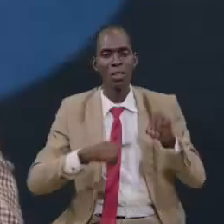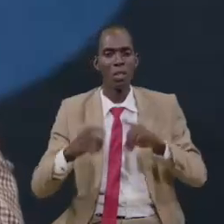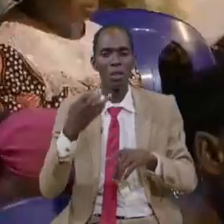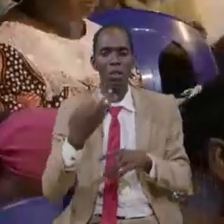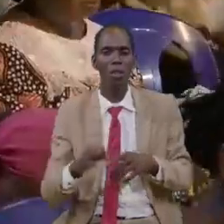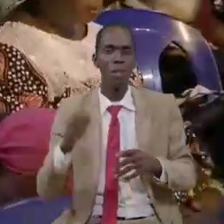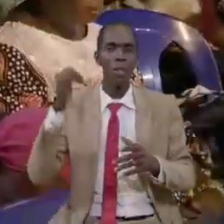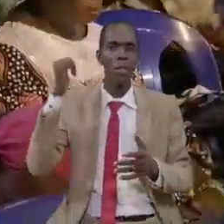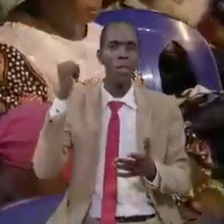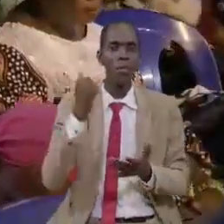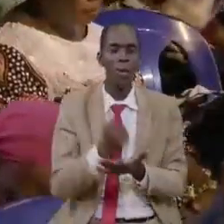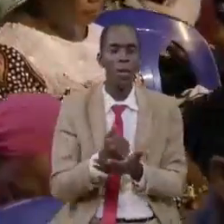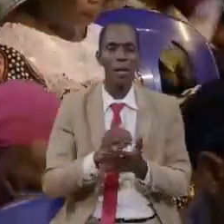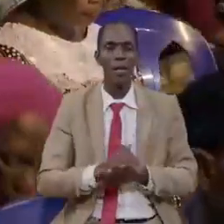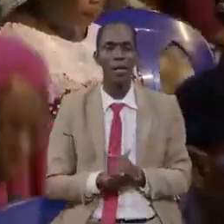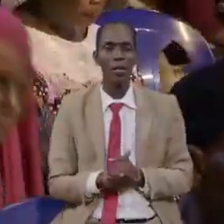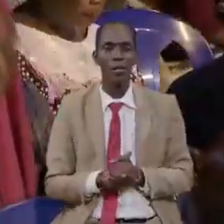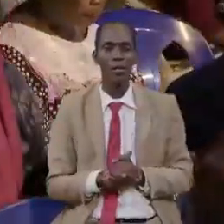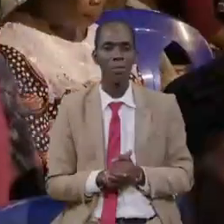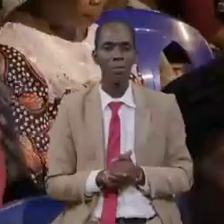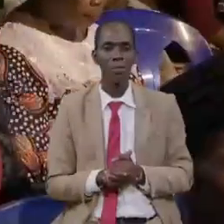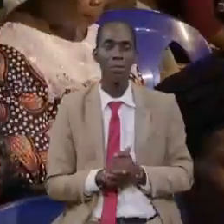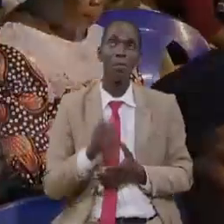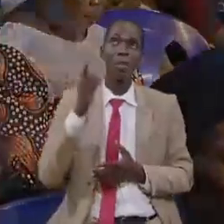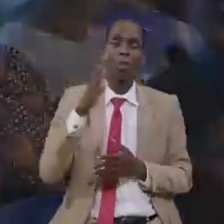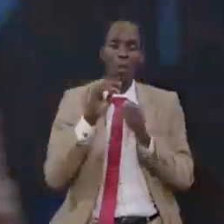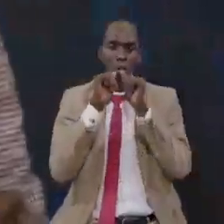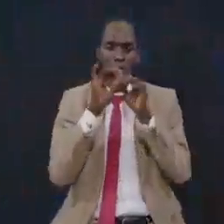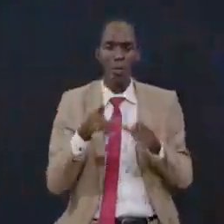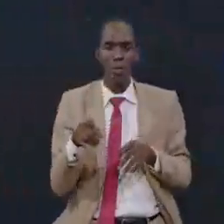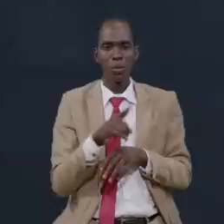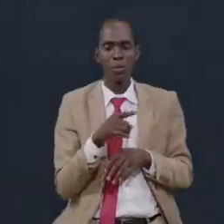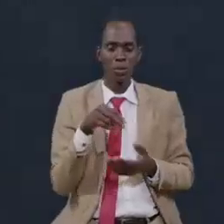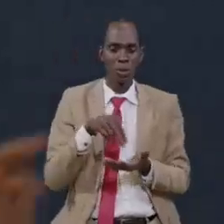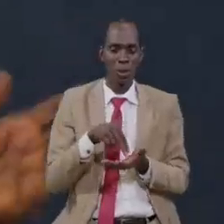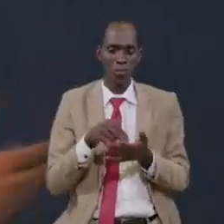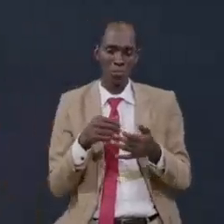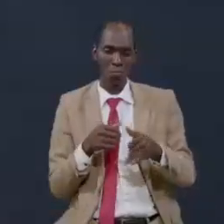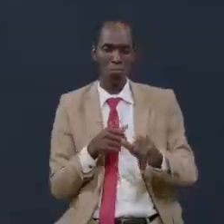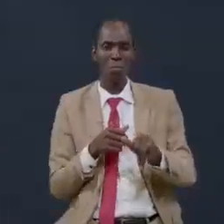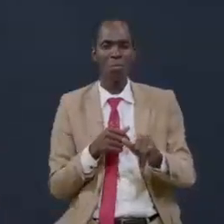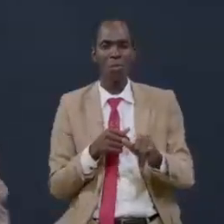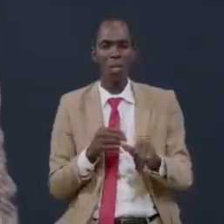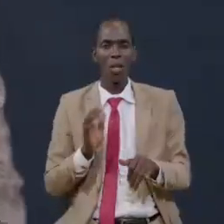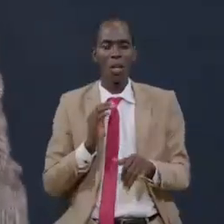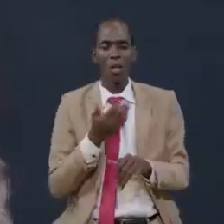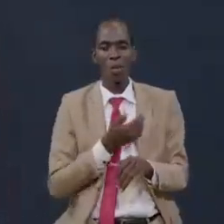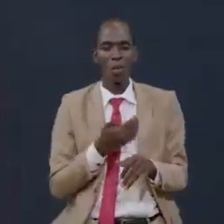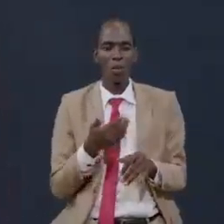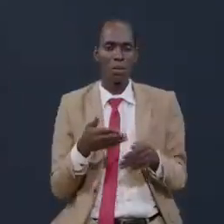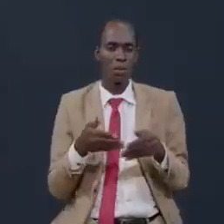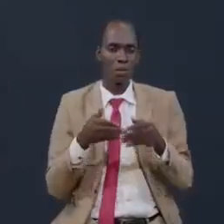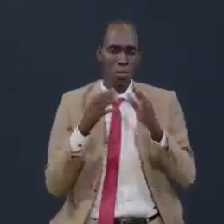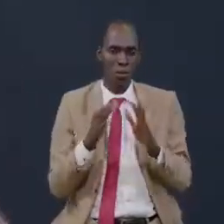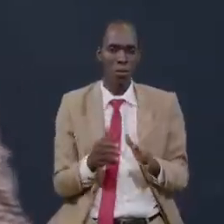amen. God bless you. Keep on standing. Our officiating overseer tonight